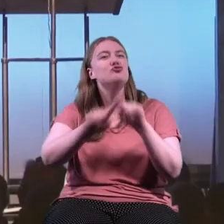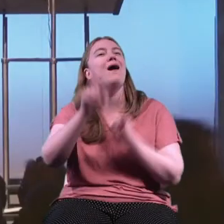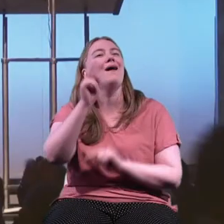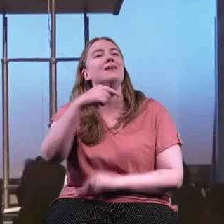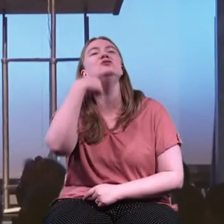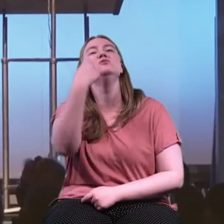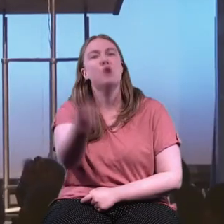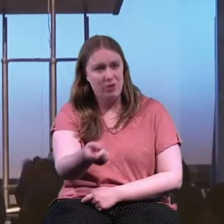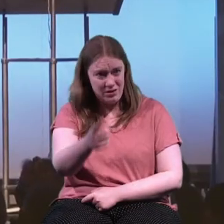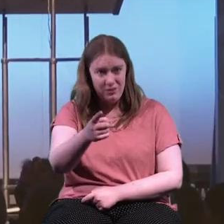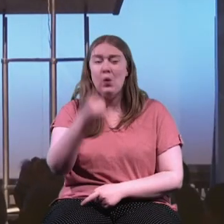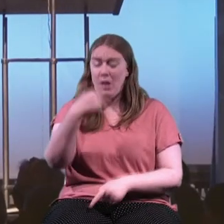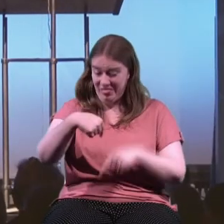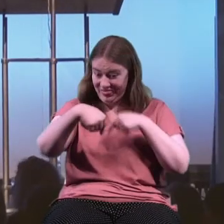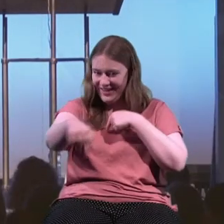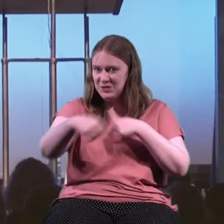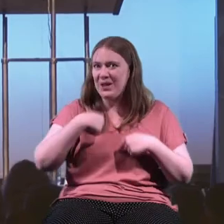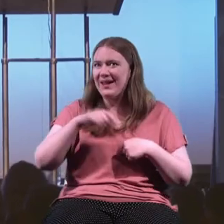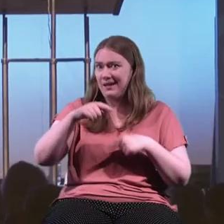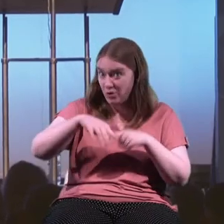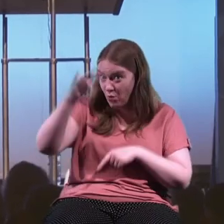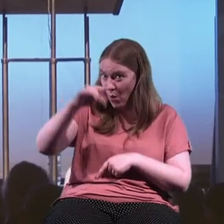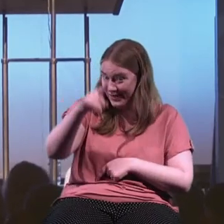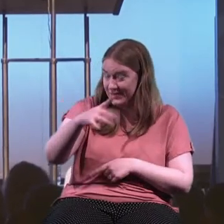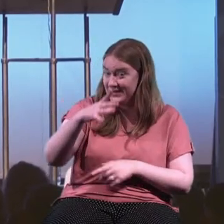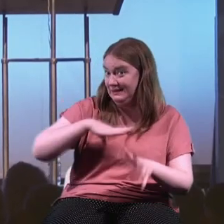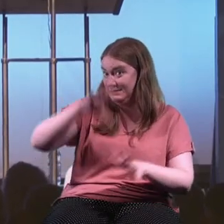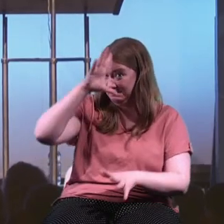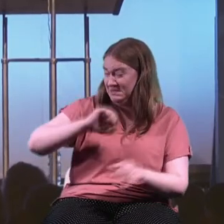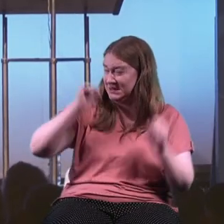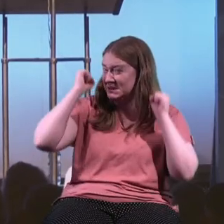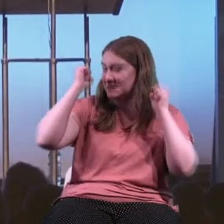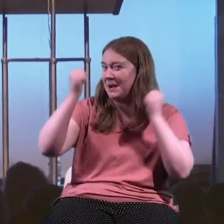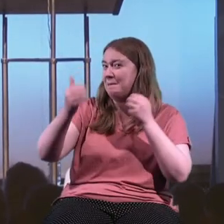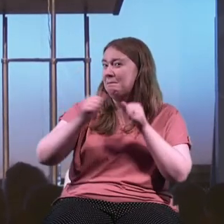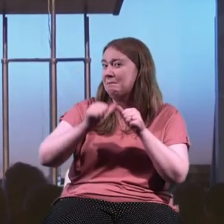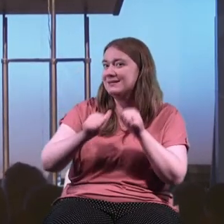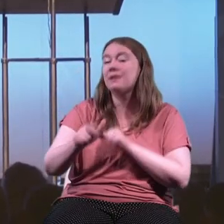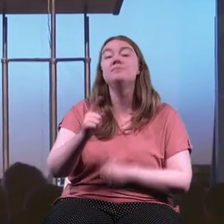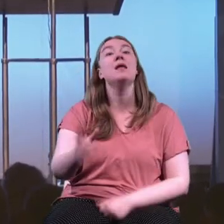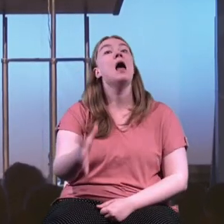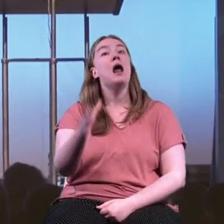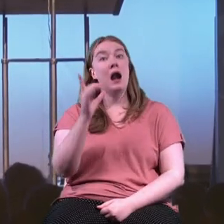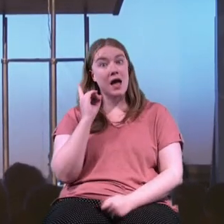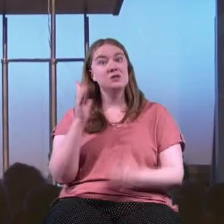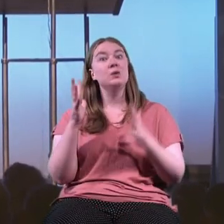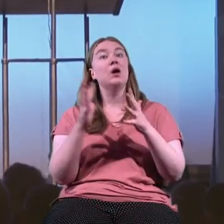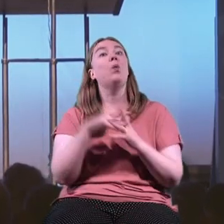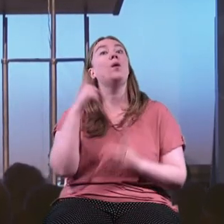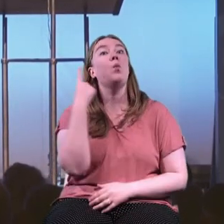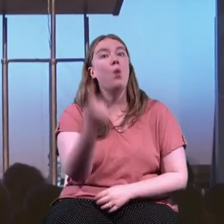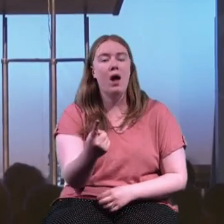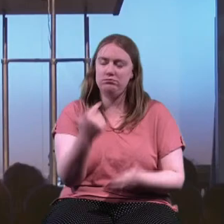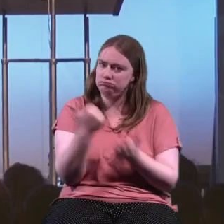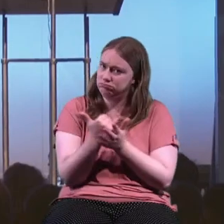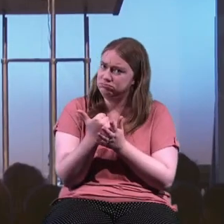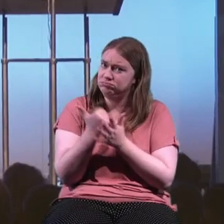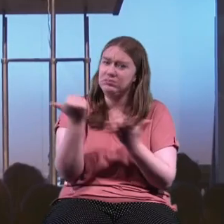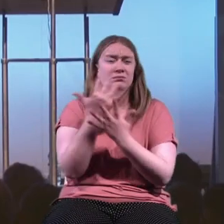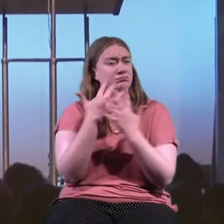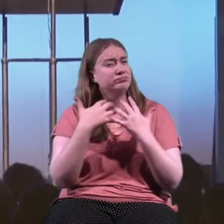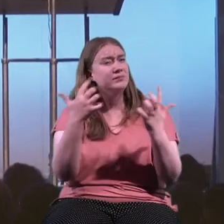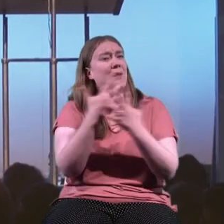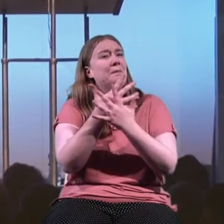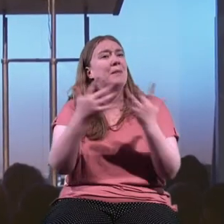We'll try again tomorrow. You've got all week to correct it, Northerners. Last week, week one, was a great week. We had lots of people really engaging